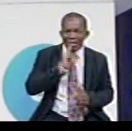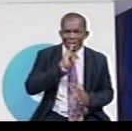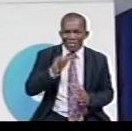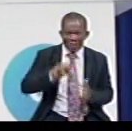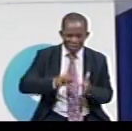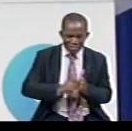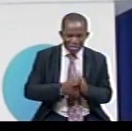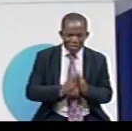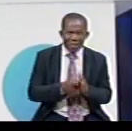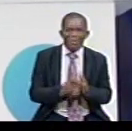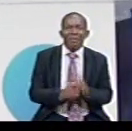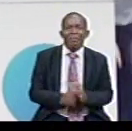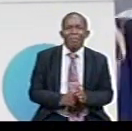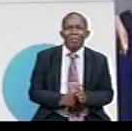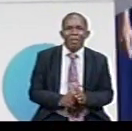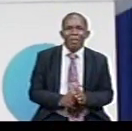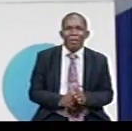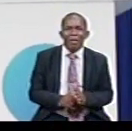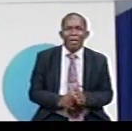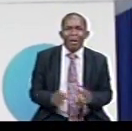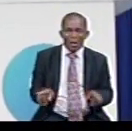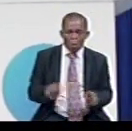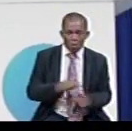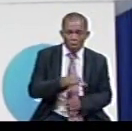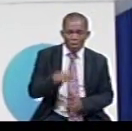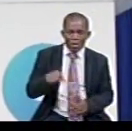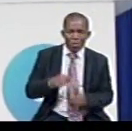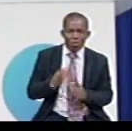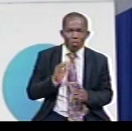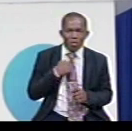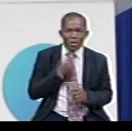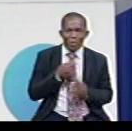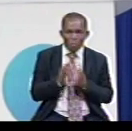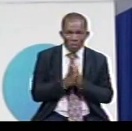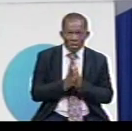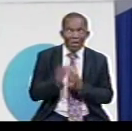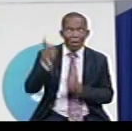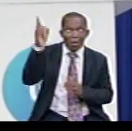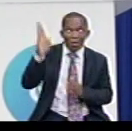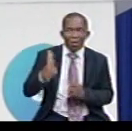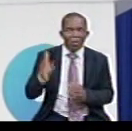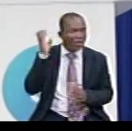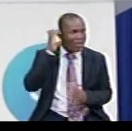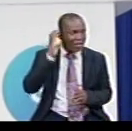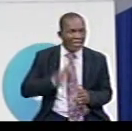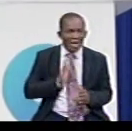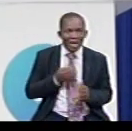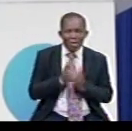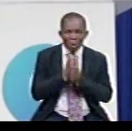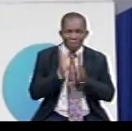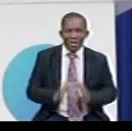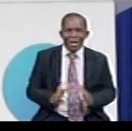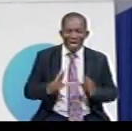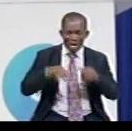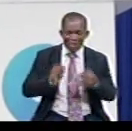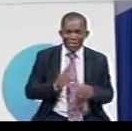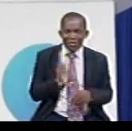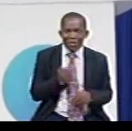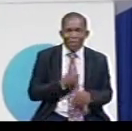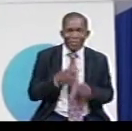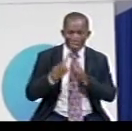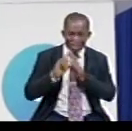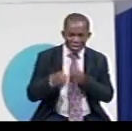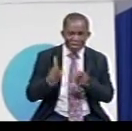When we pray, God hears our prayer. And God will grant answers to our prayer.